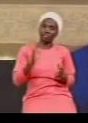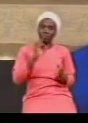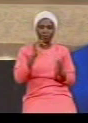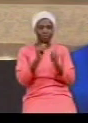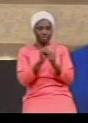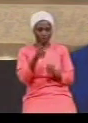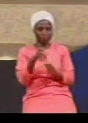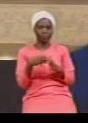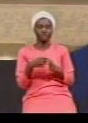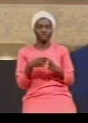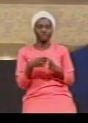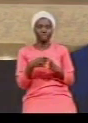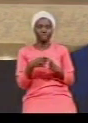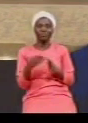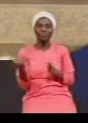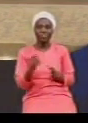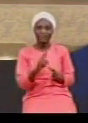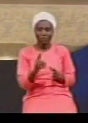with thee